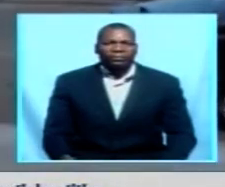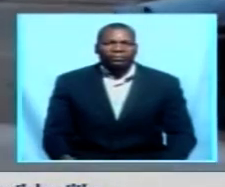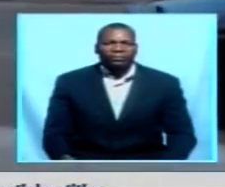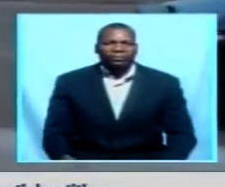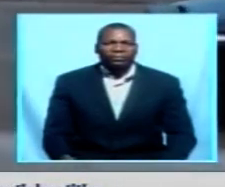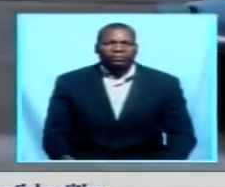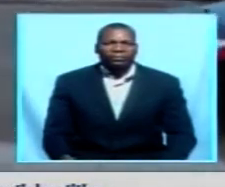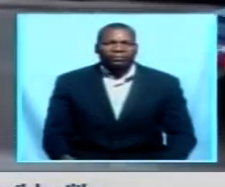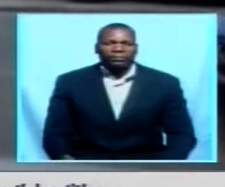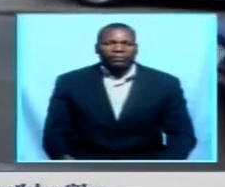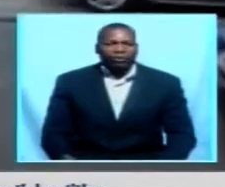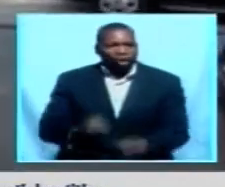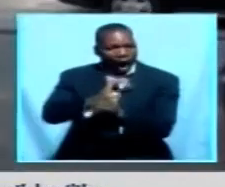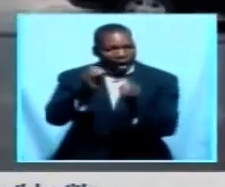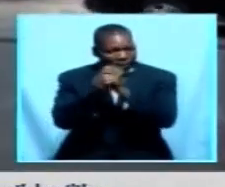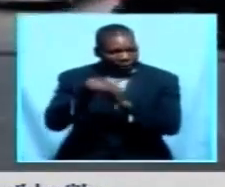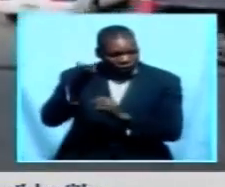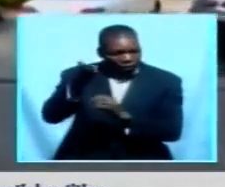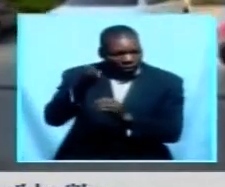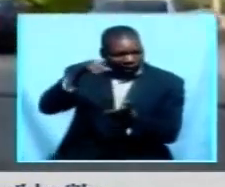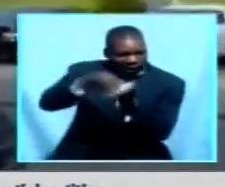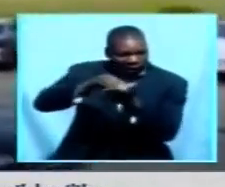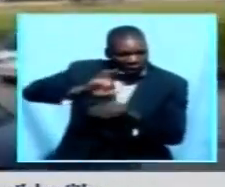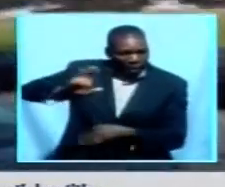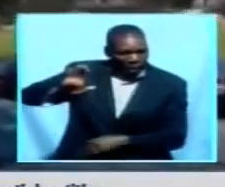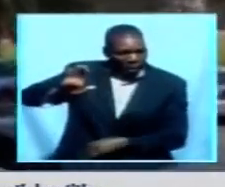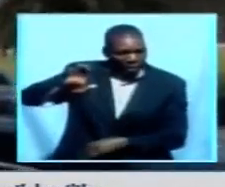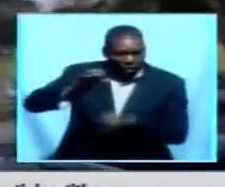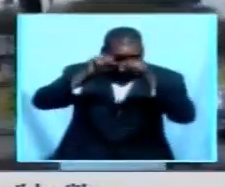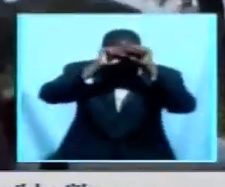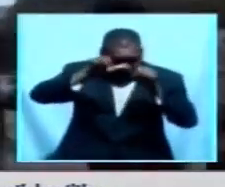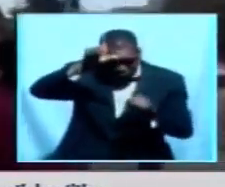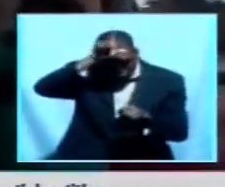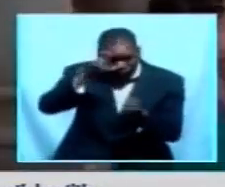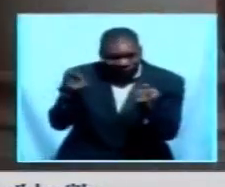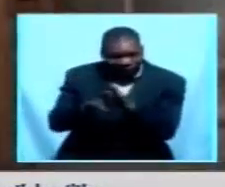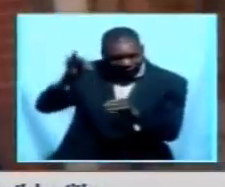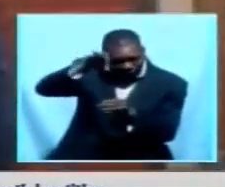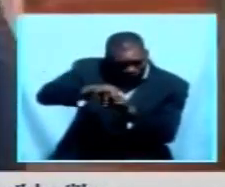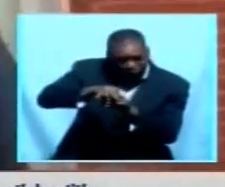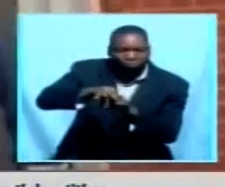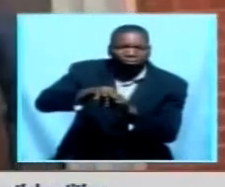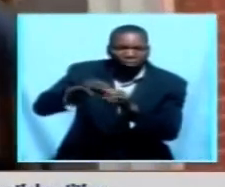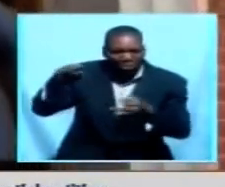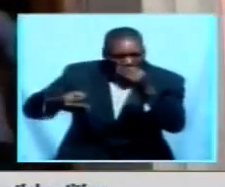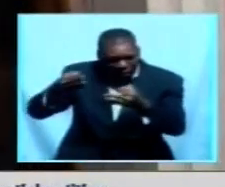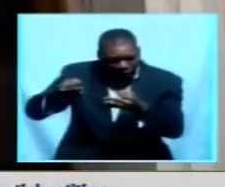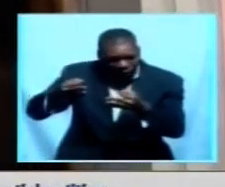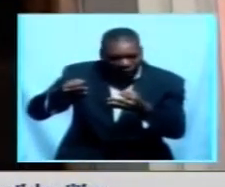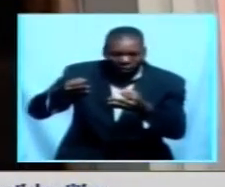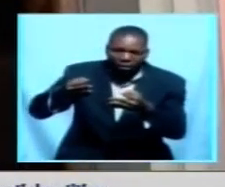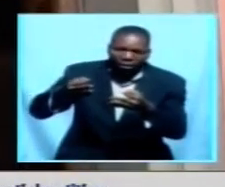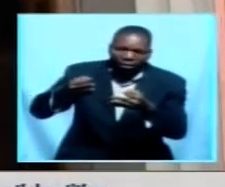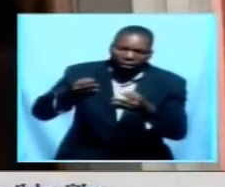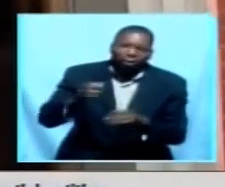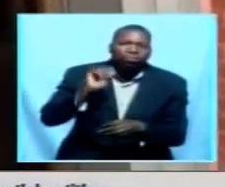The matter in which the opposition UPND has petitioned the re-election of President Edgar Lungu has again been adjourned